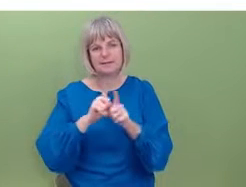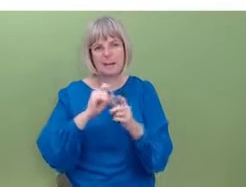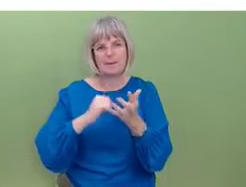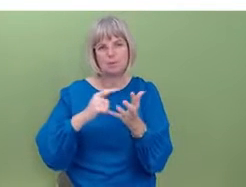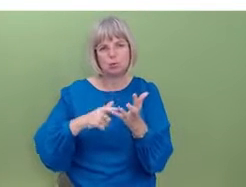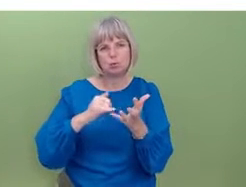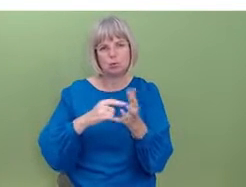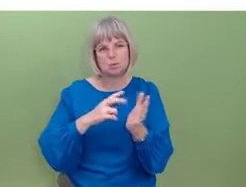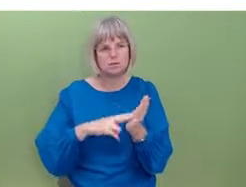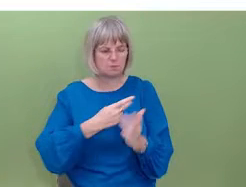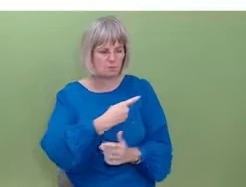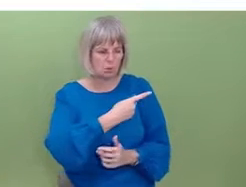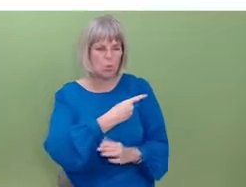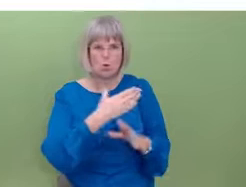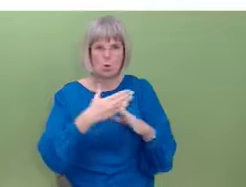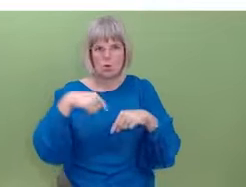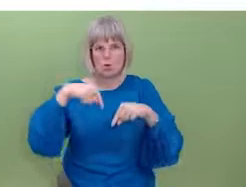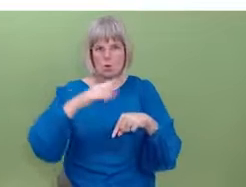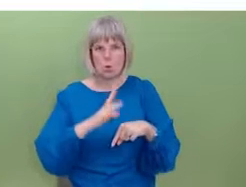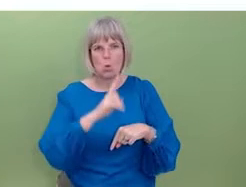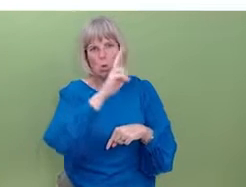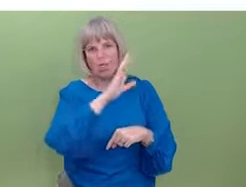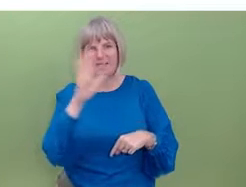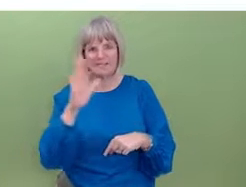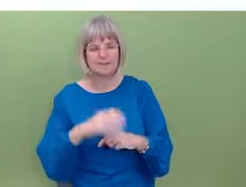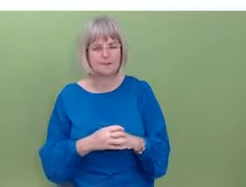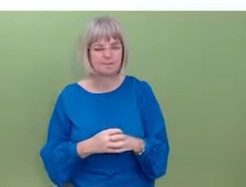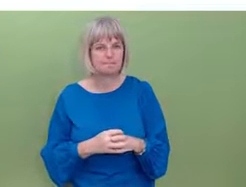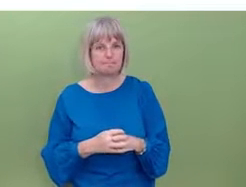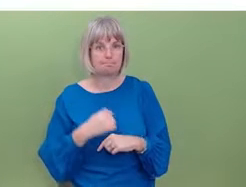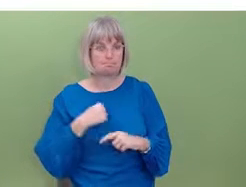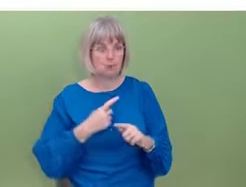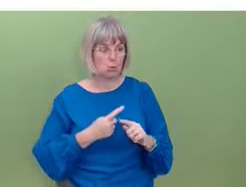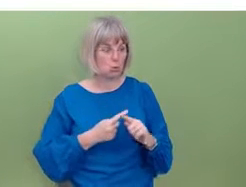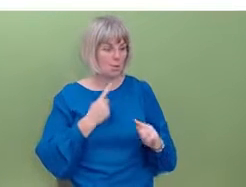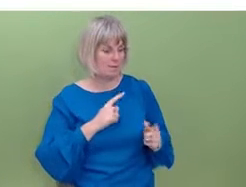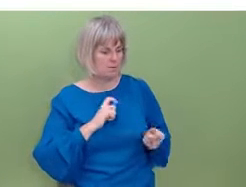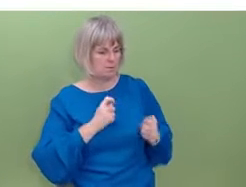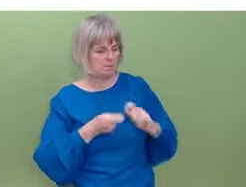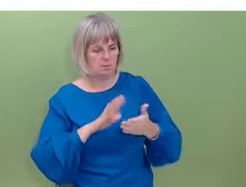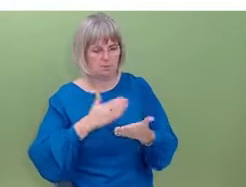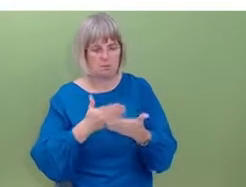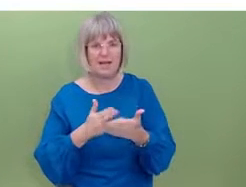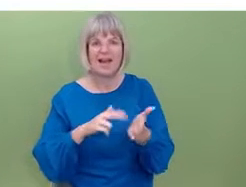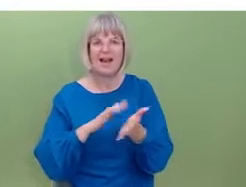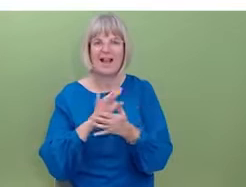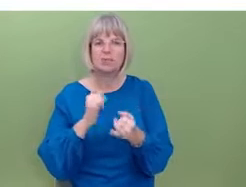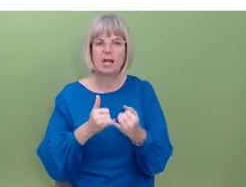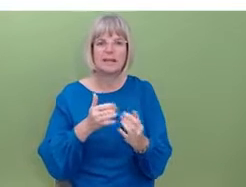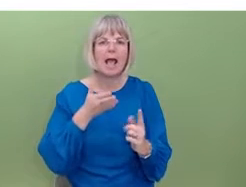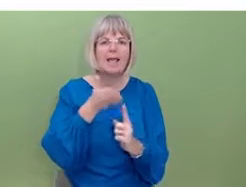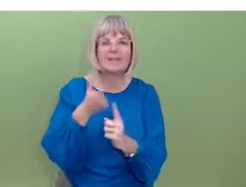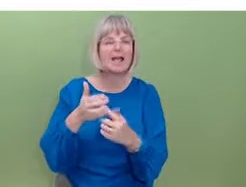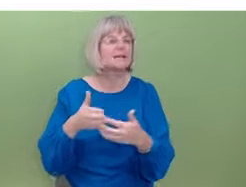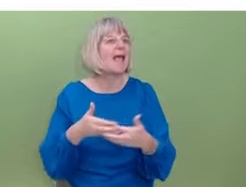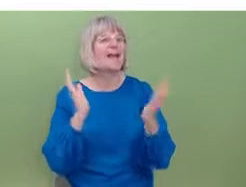And we quite quickly migrated our systems onto NHS Attend Anywhere at the beginning of the pandemic. and